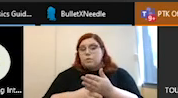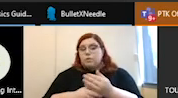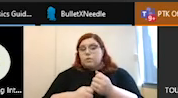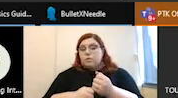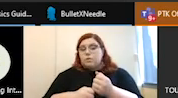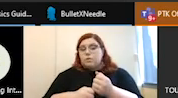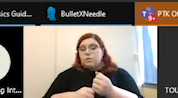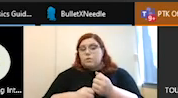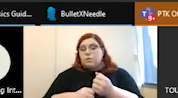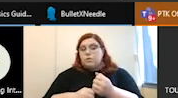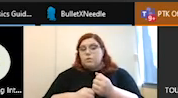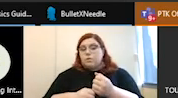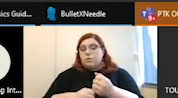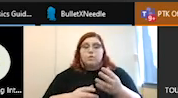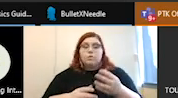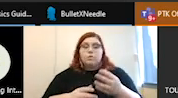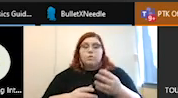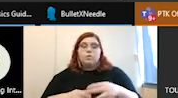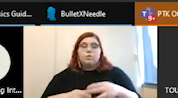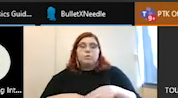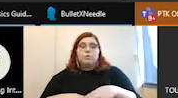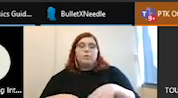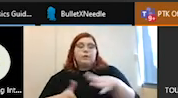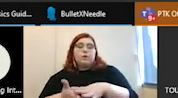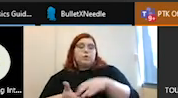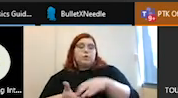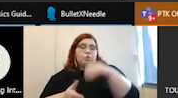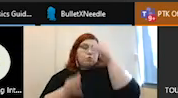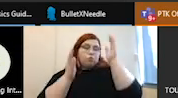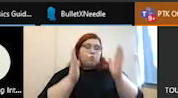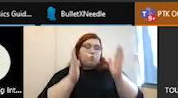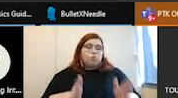the student